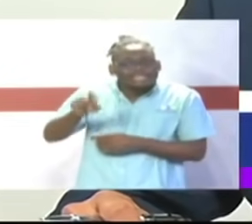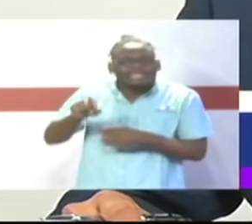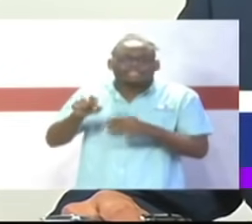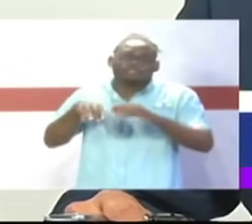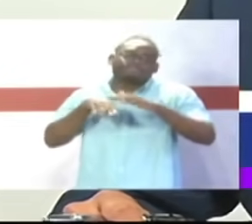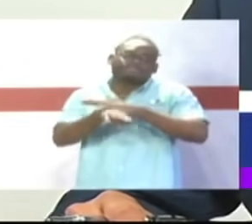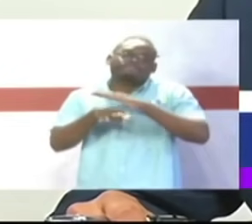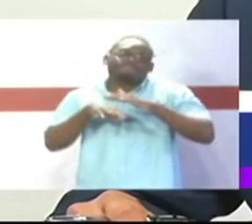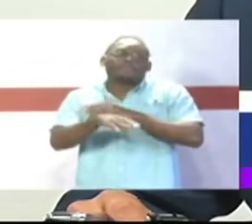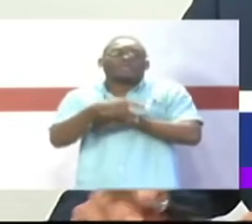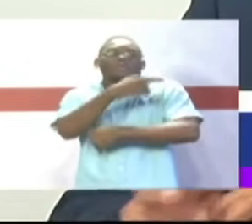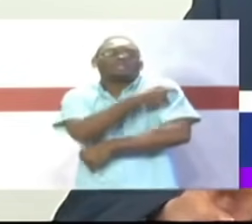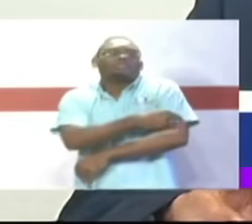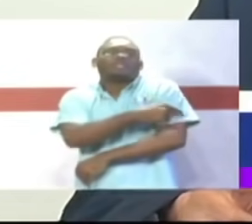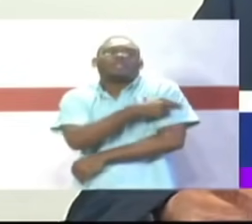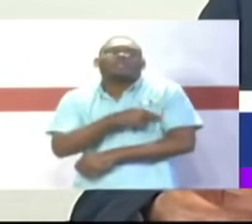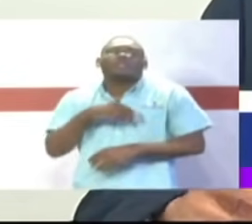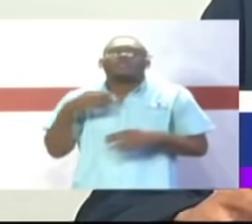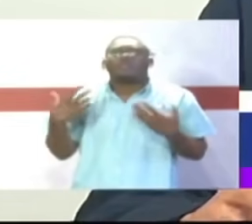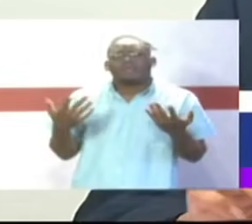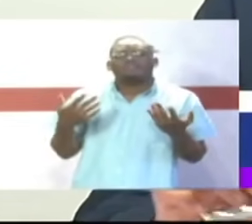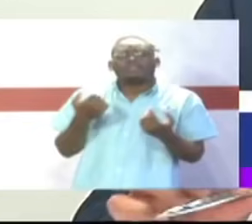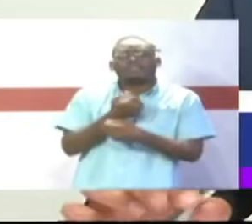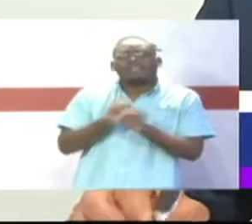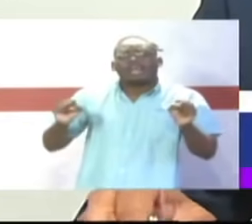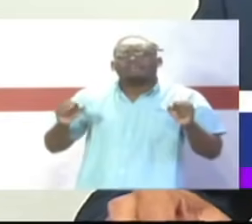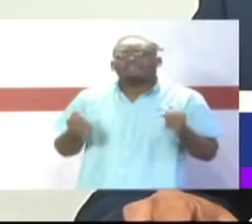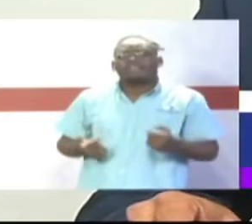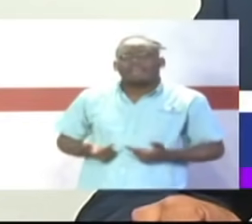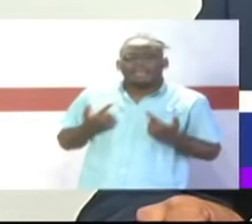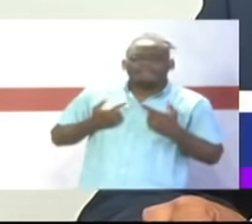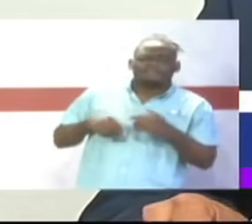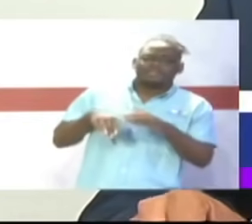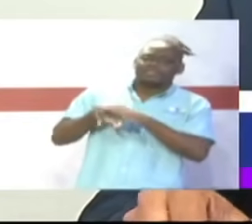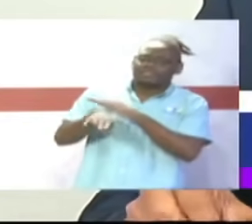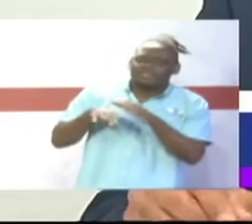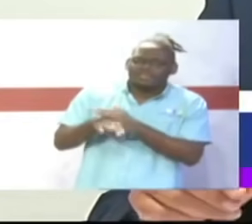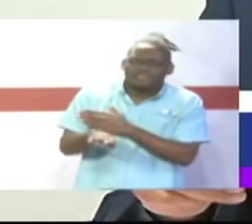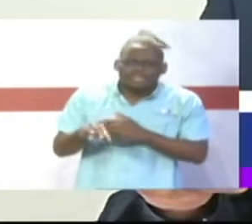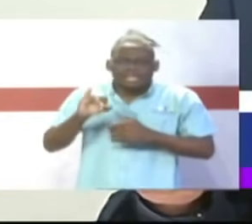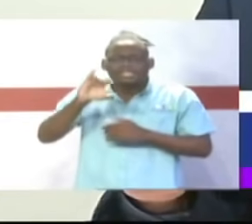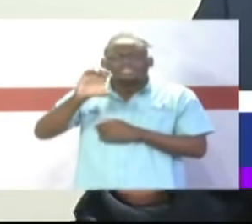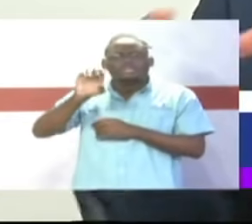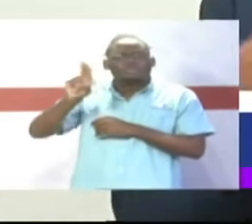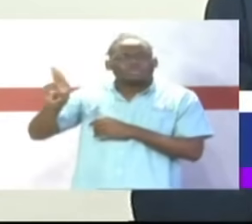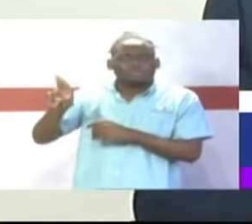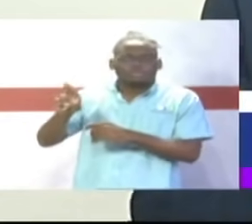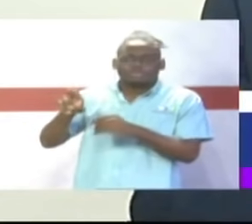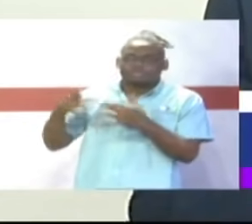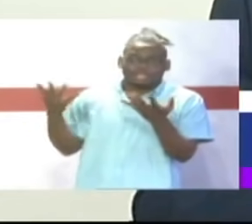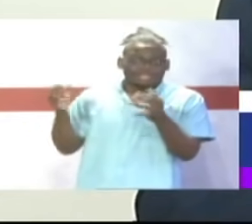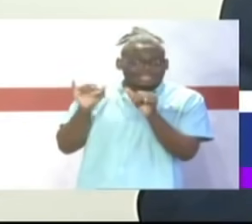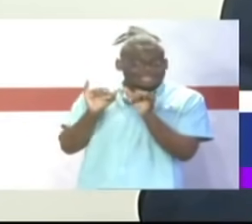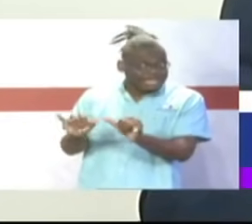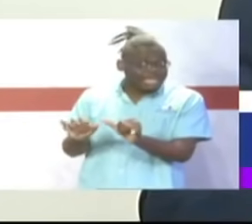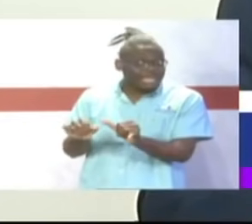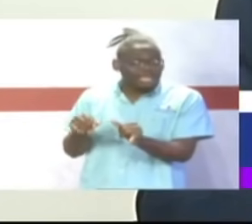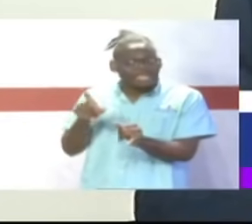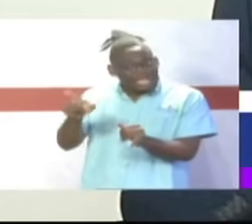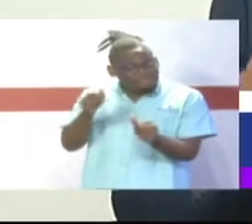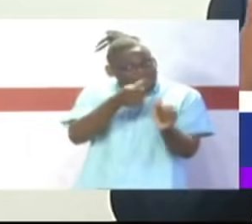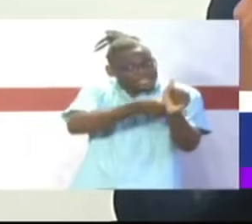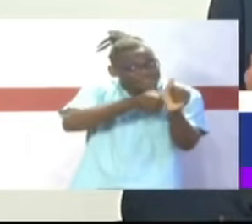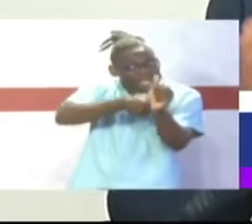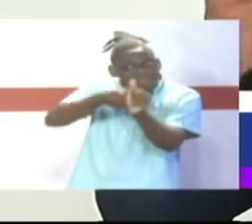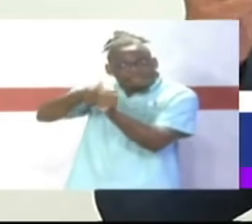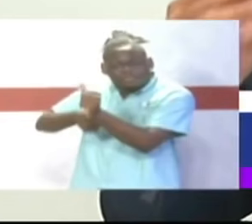likely, prevent you from going into ICU and so on. But you still, as an individual or a cluster of individuals in your